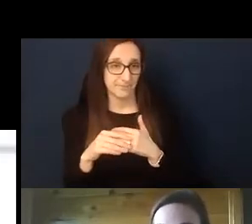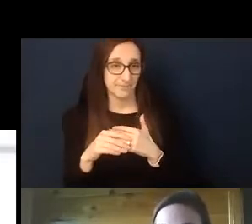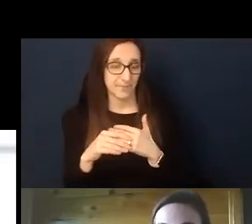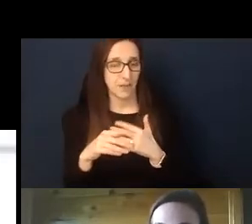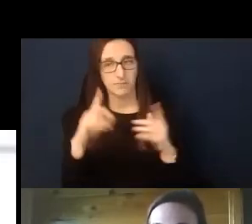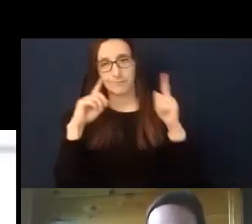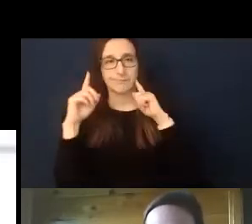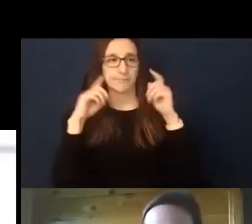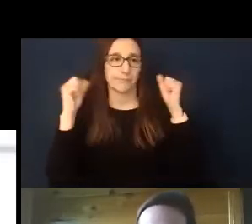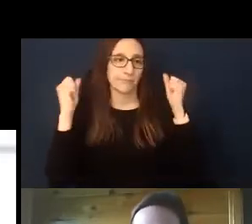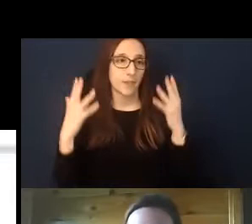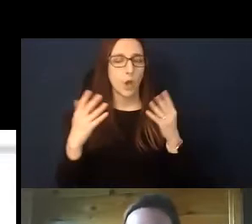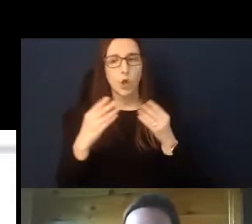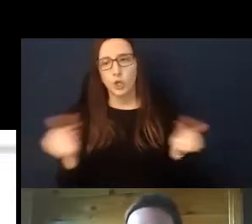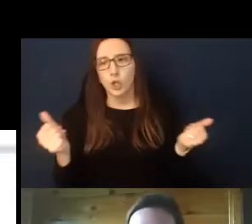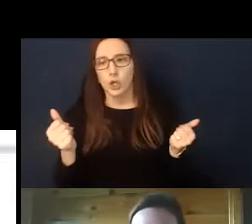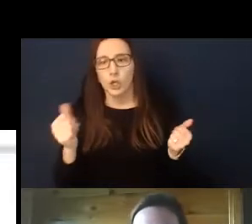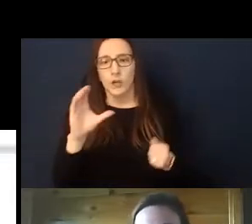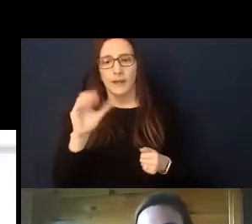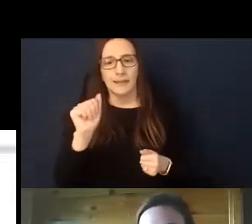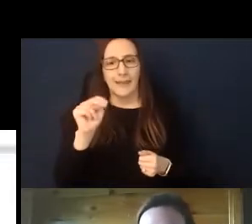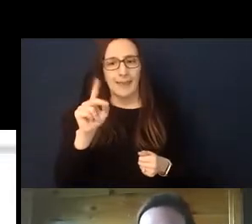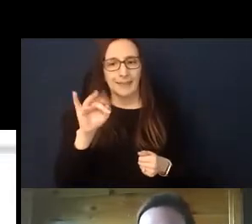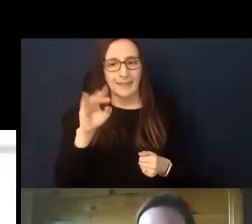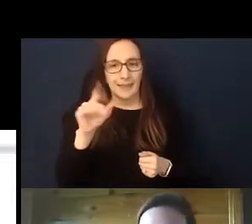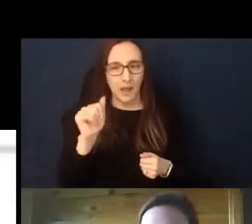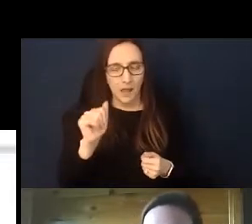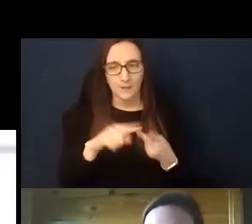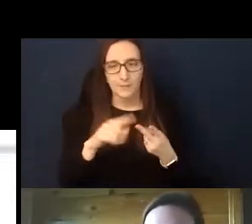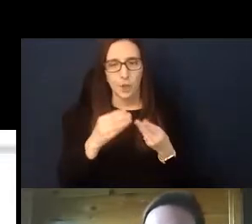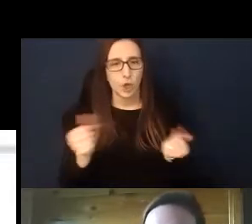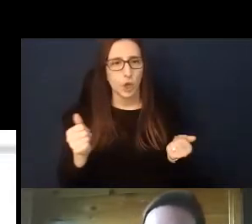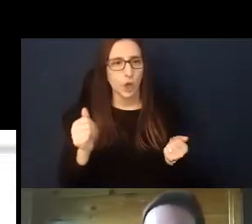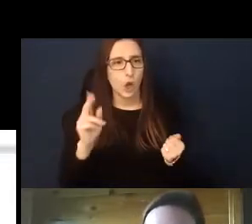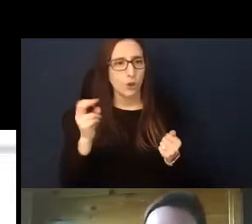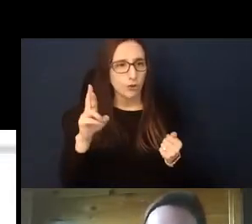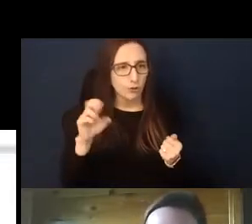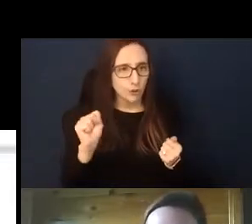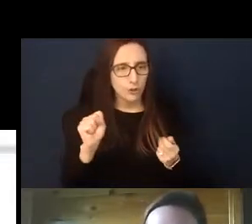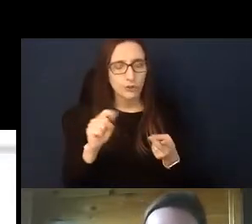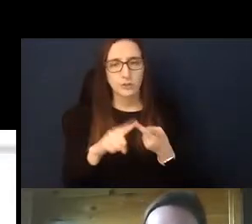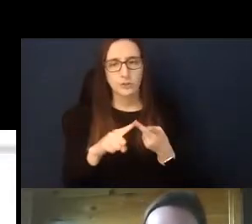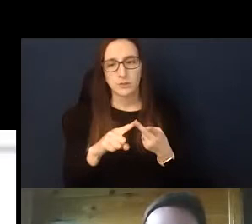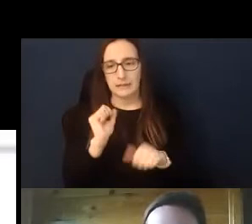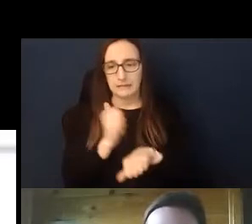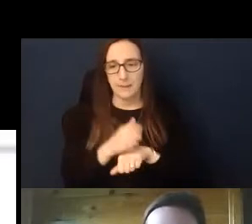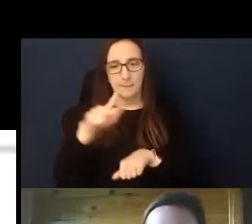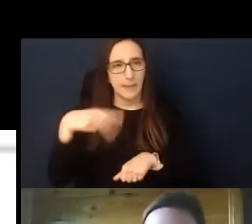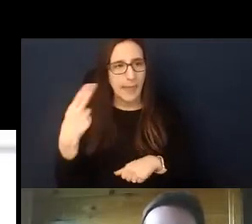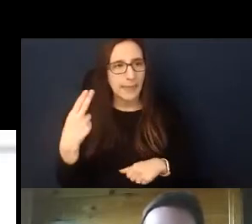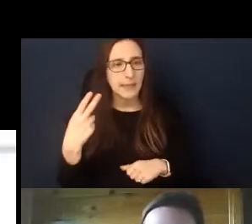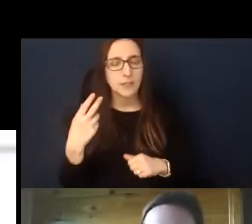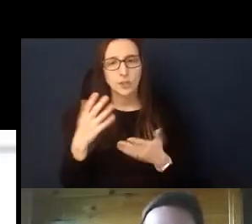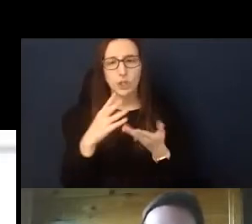tons of them, that they can cure candida, that they can cure ulcers. They establish pH, that they can, cure